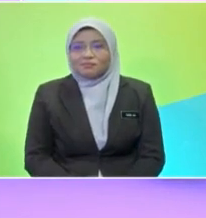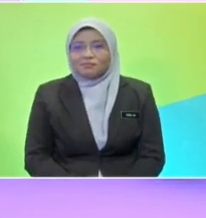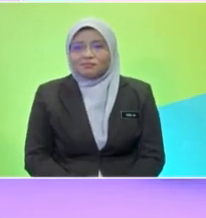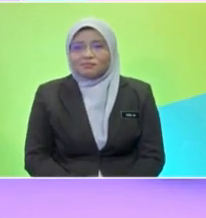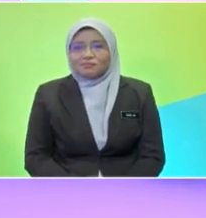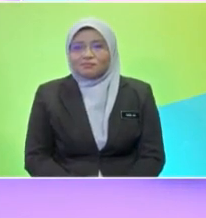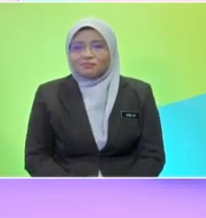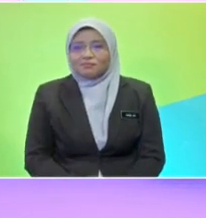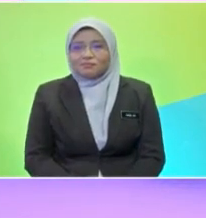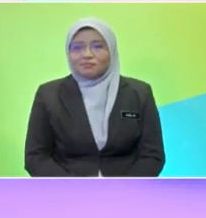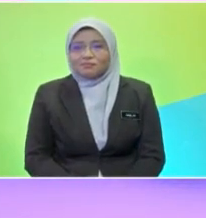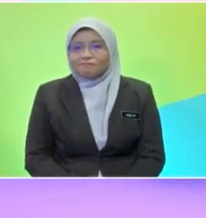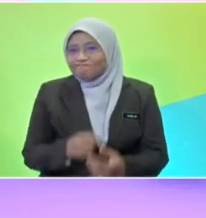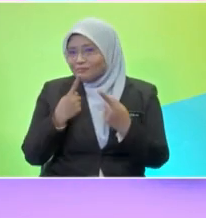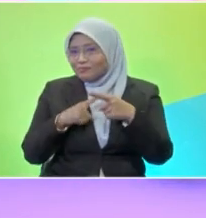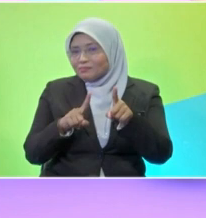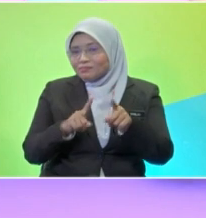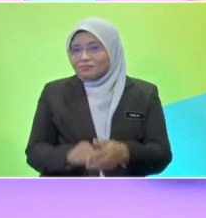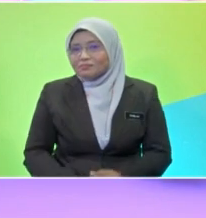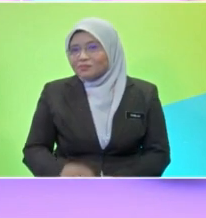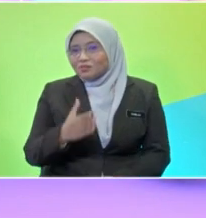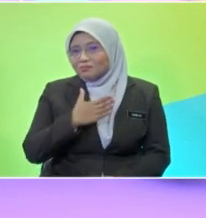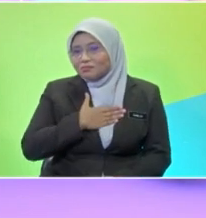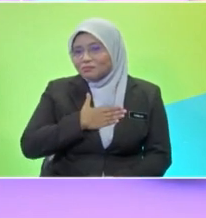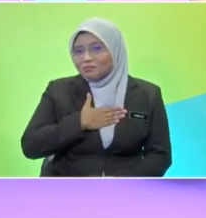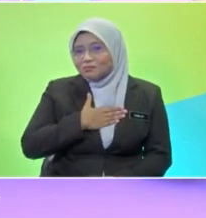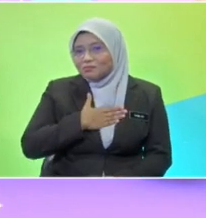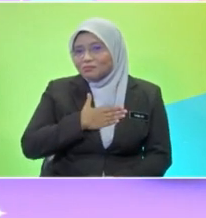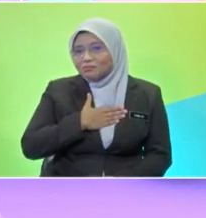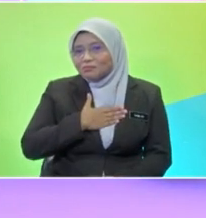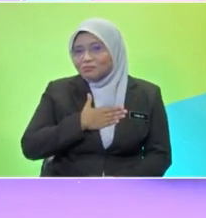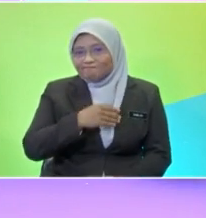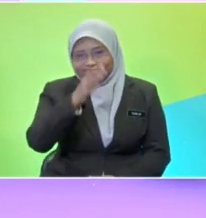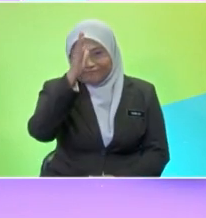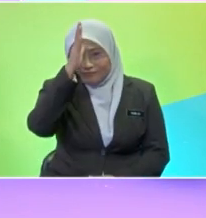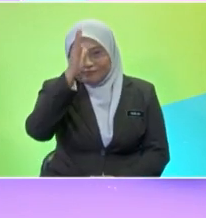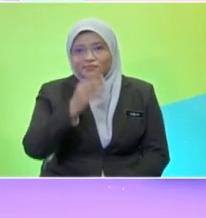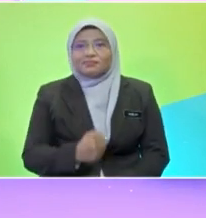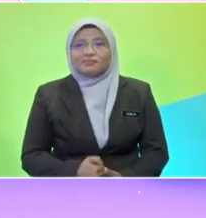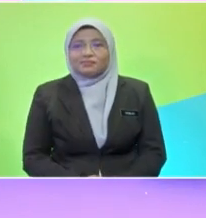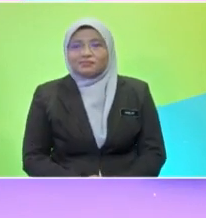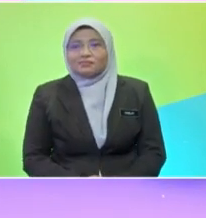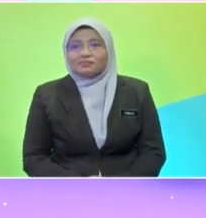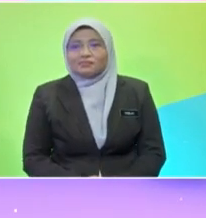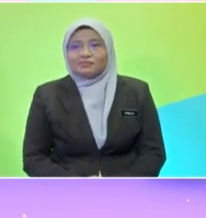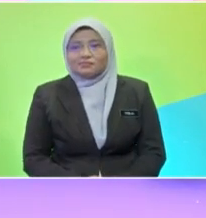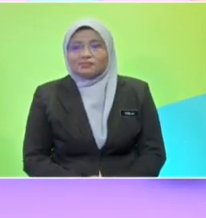Oh, okay. Maybe you want to say out aloud the words, Shifa? So, she wrote there.